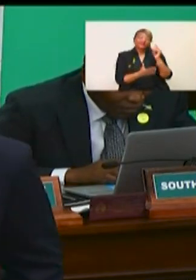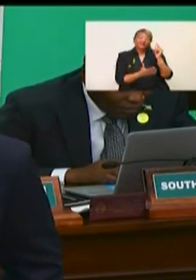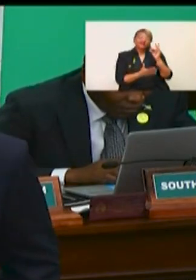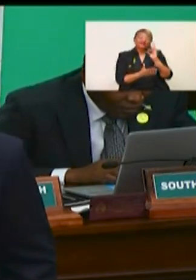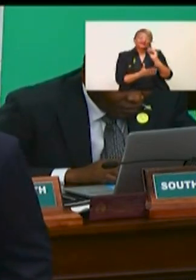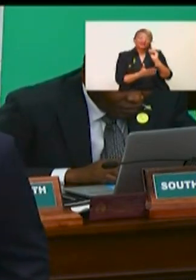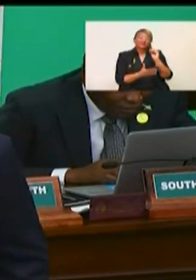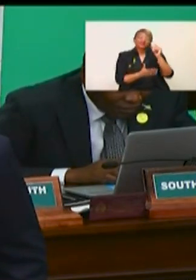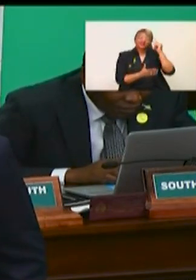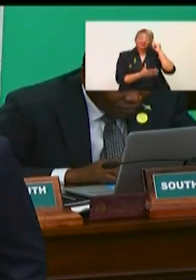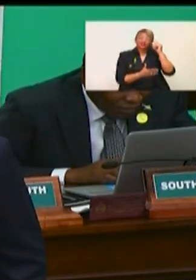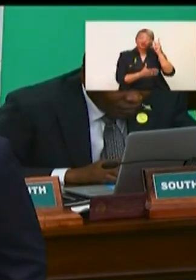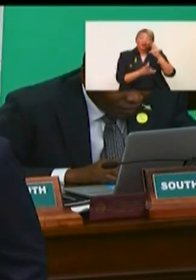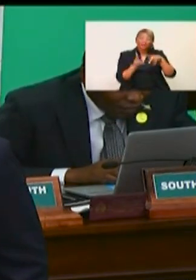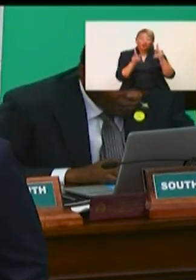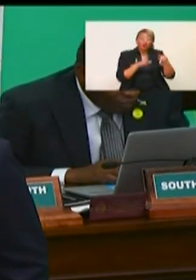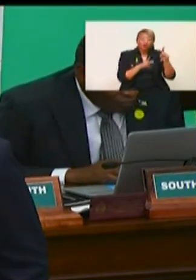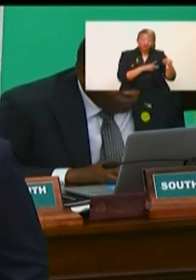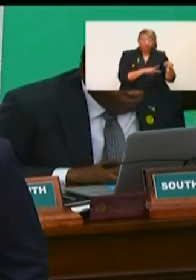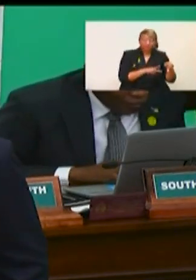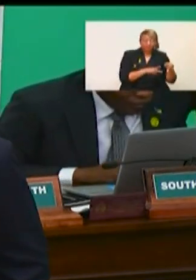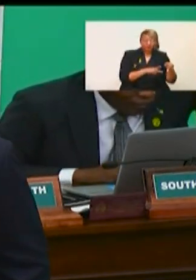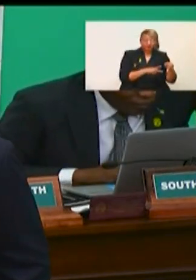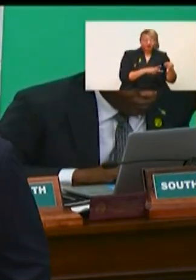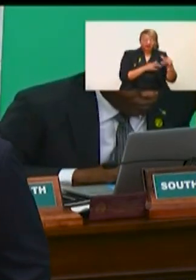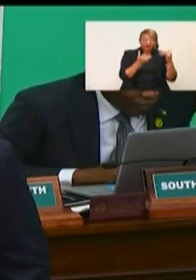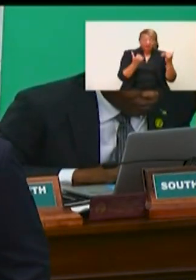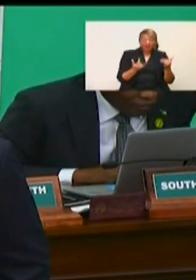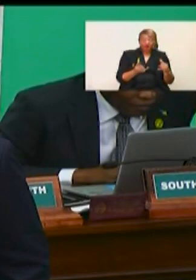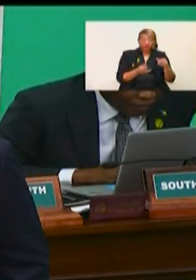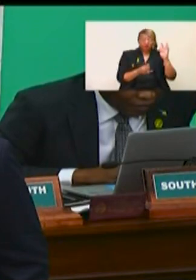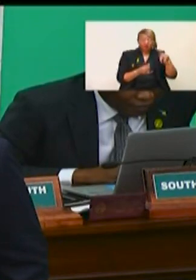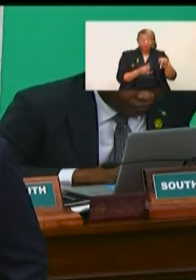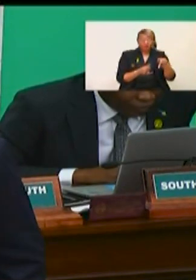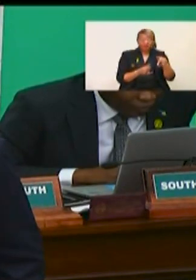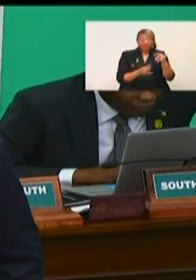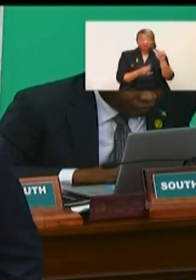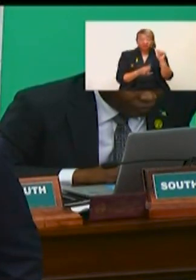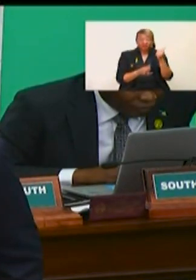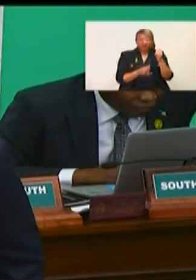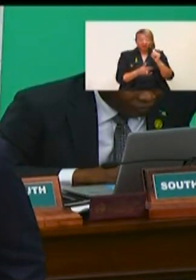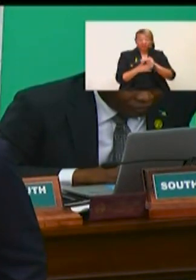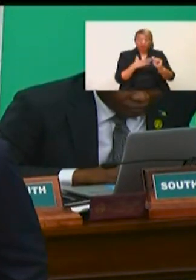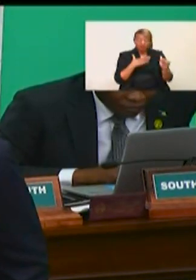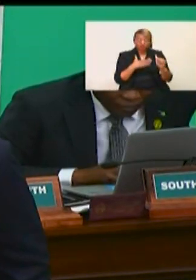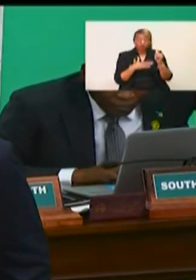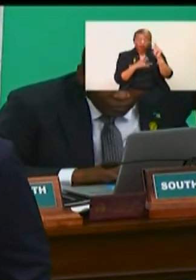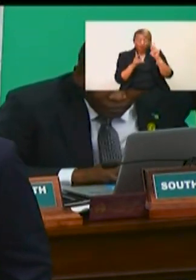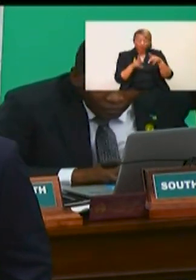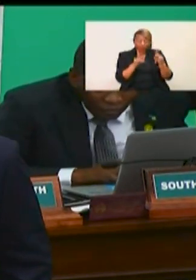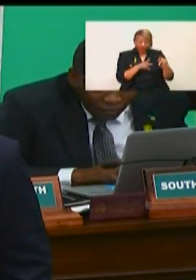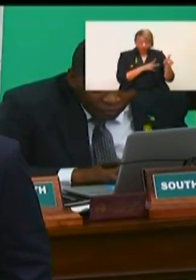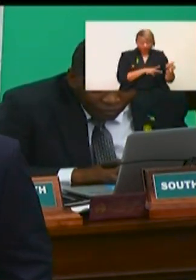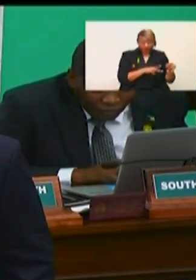70 cents per passenger. It has subsequently gone up now to $10 per passenger.